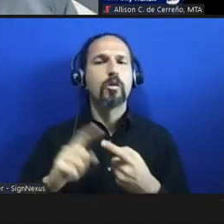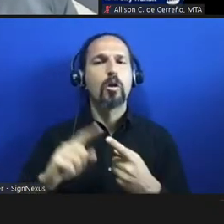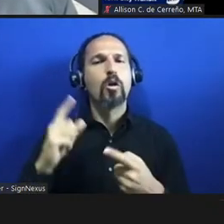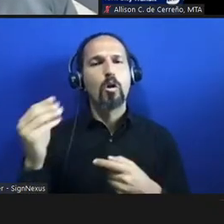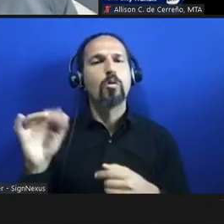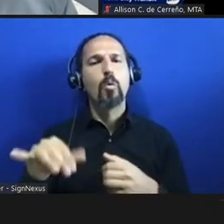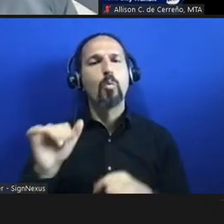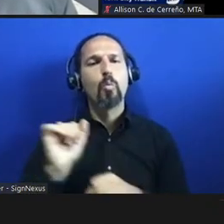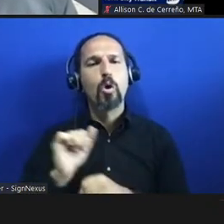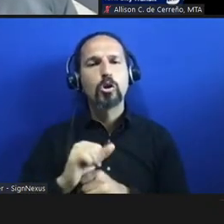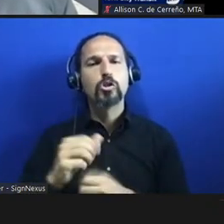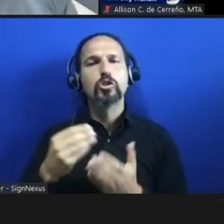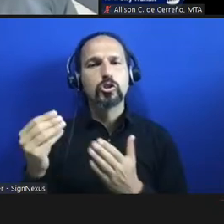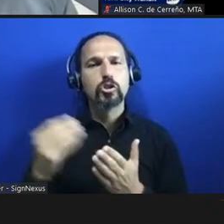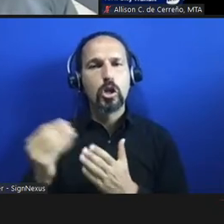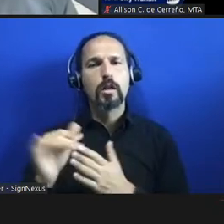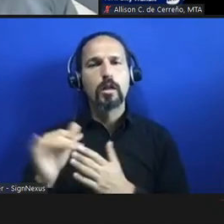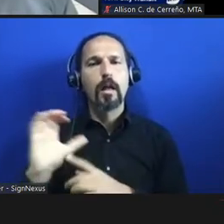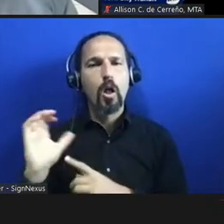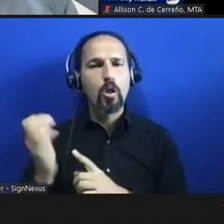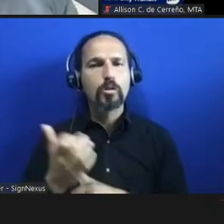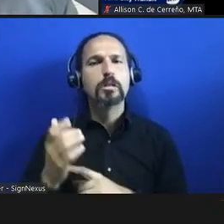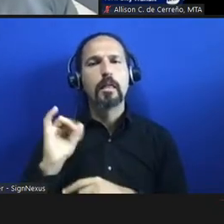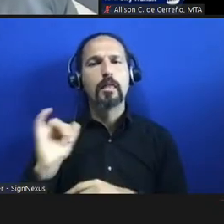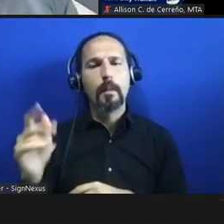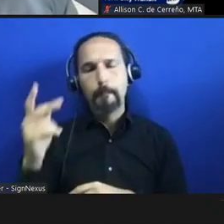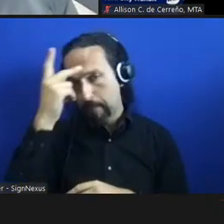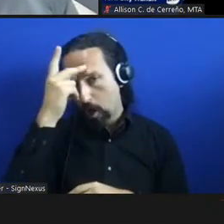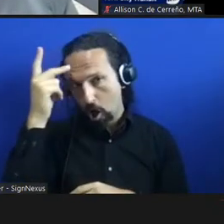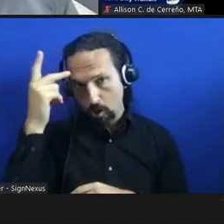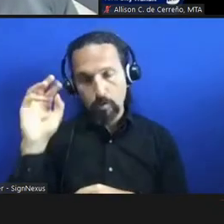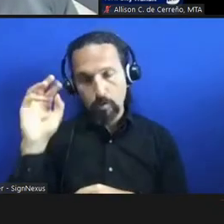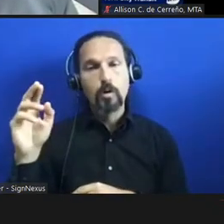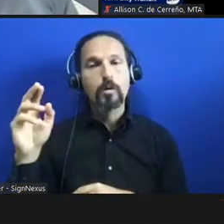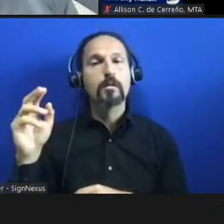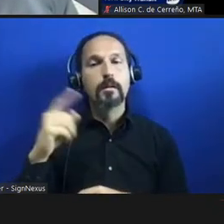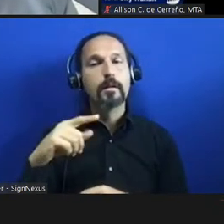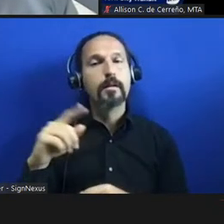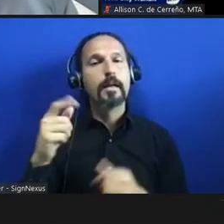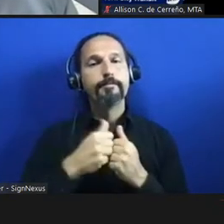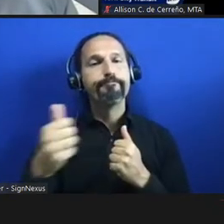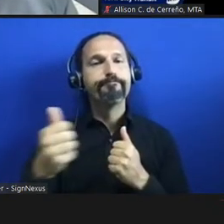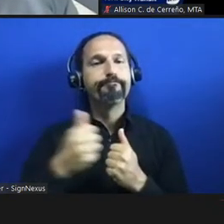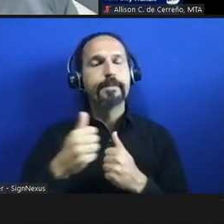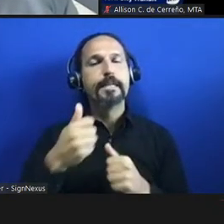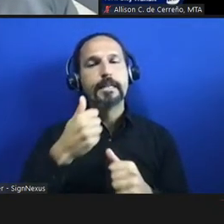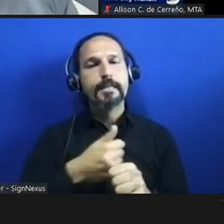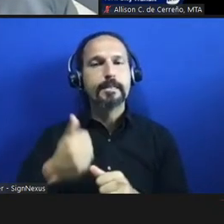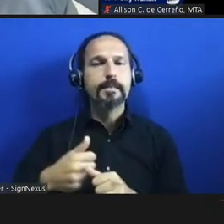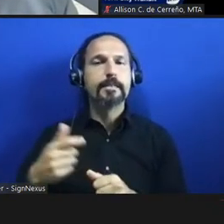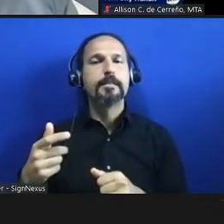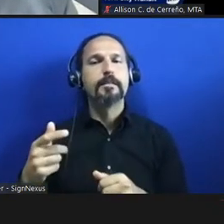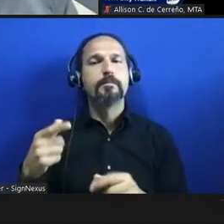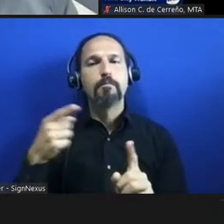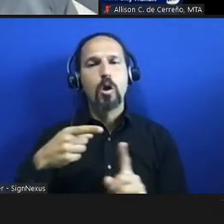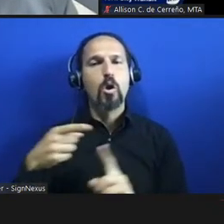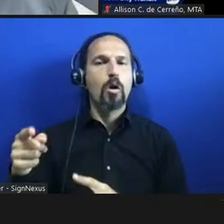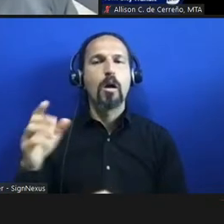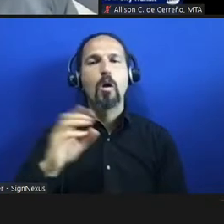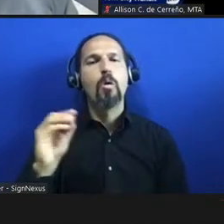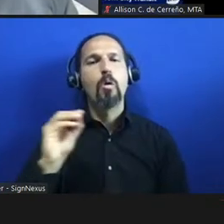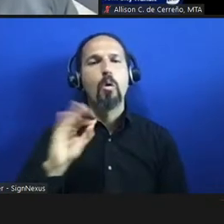shop visit New York City Cultural institutions and Parks or otherwise get from point A to point B especially during